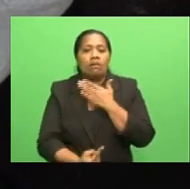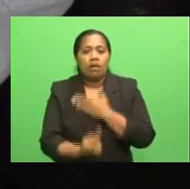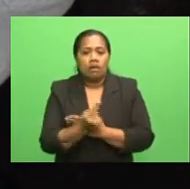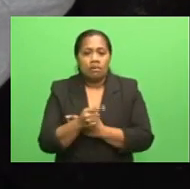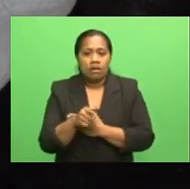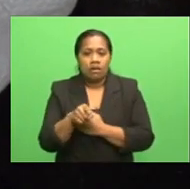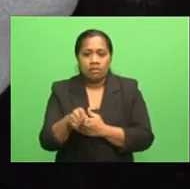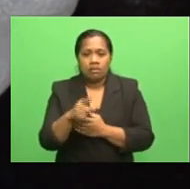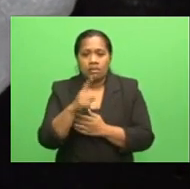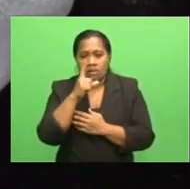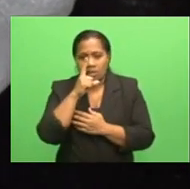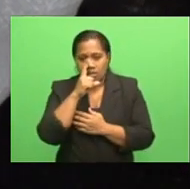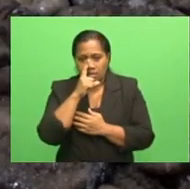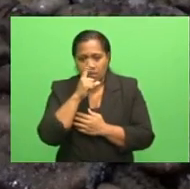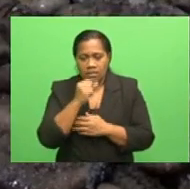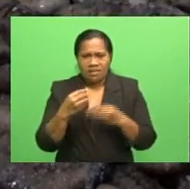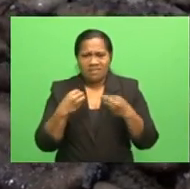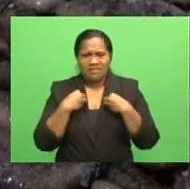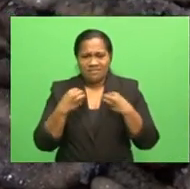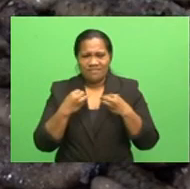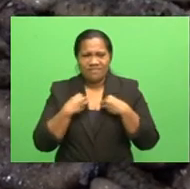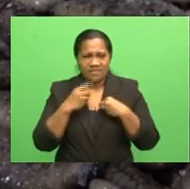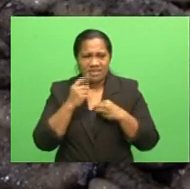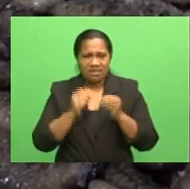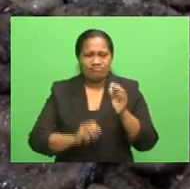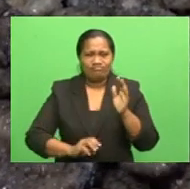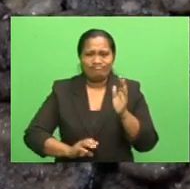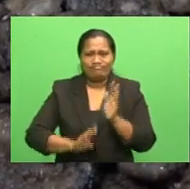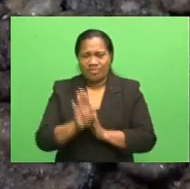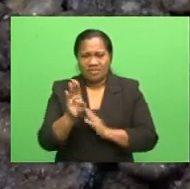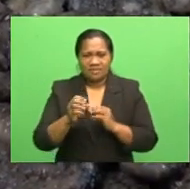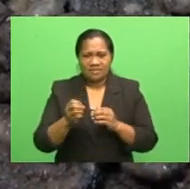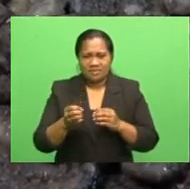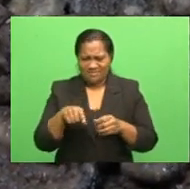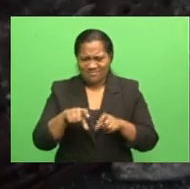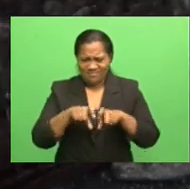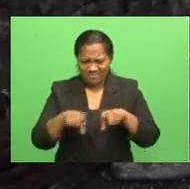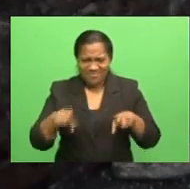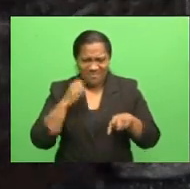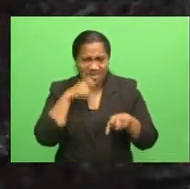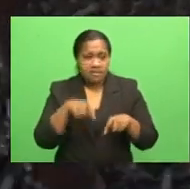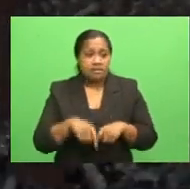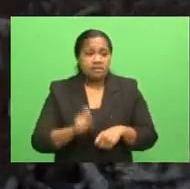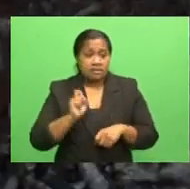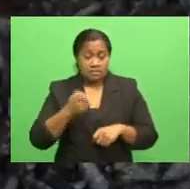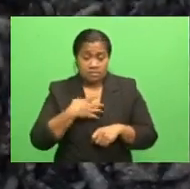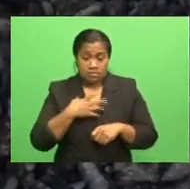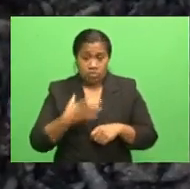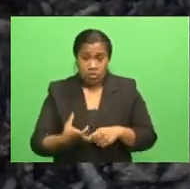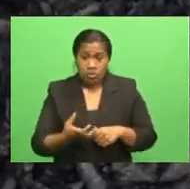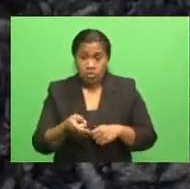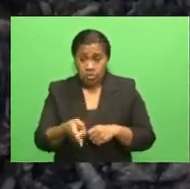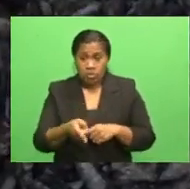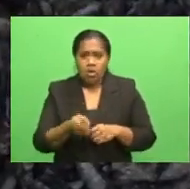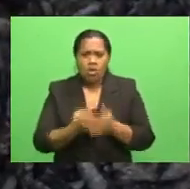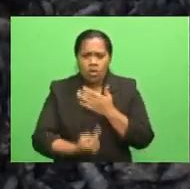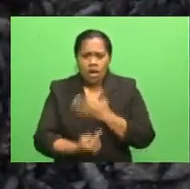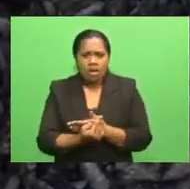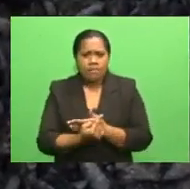in the business in beach demer. Koroilavisau says the overexploitation of beach demer saw the implementation of the ban